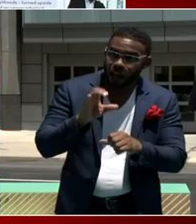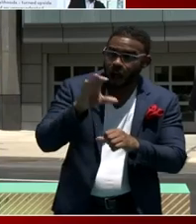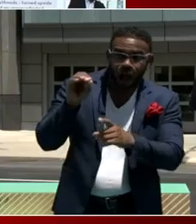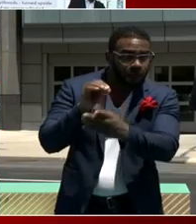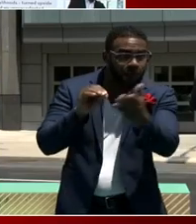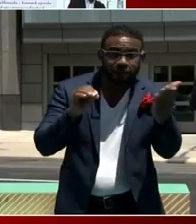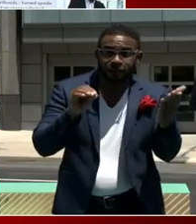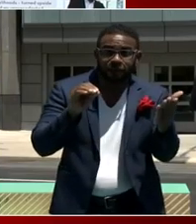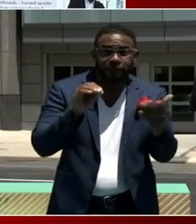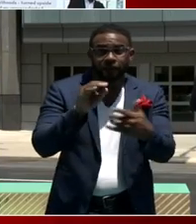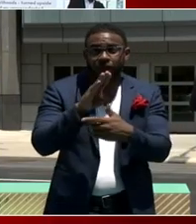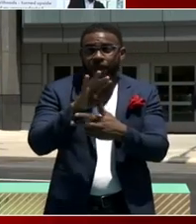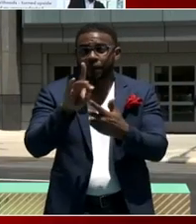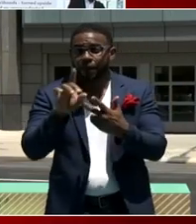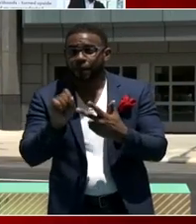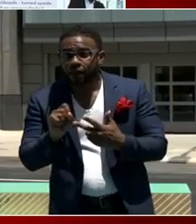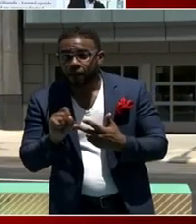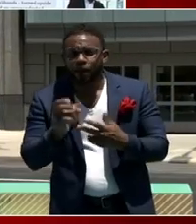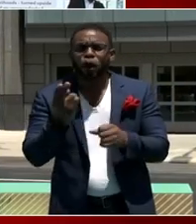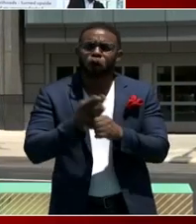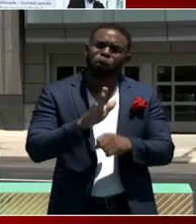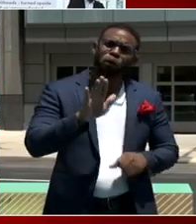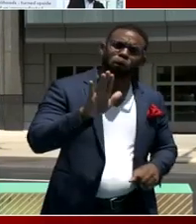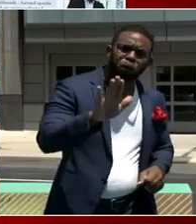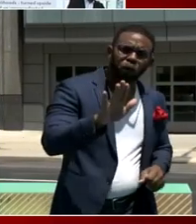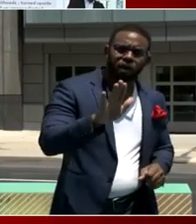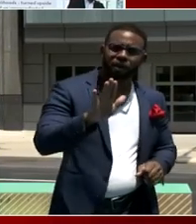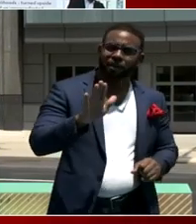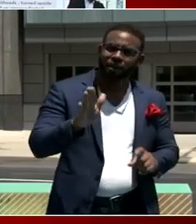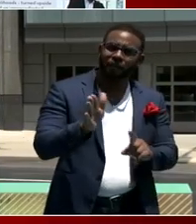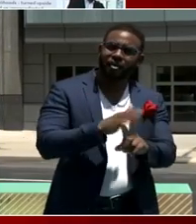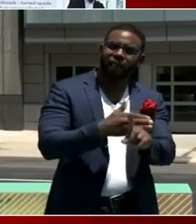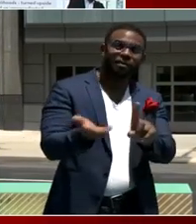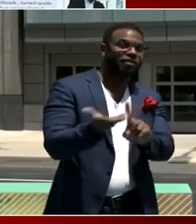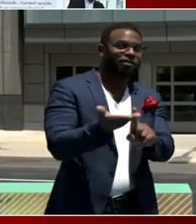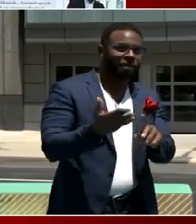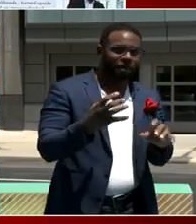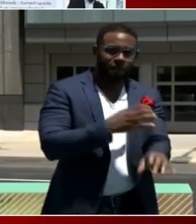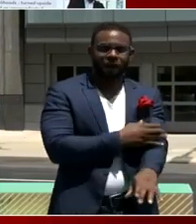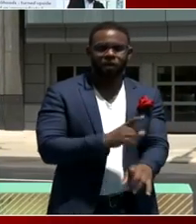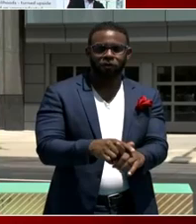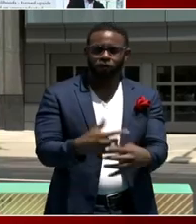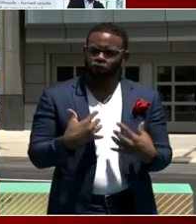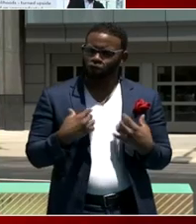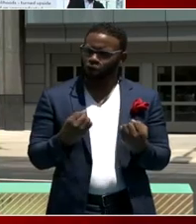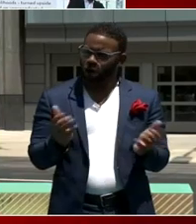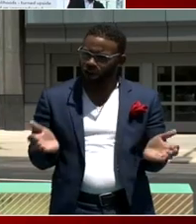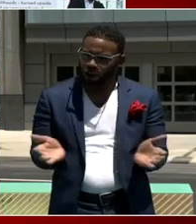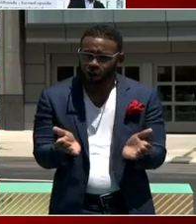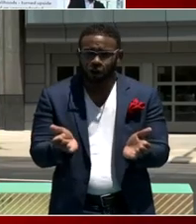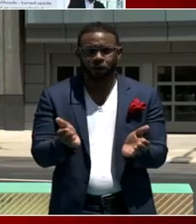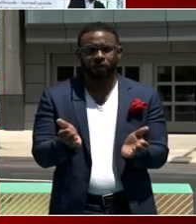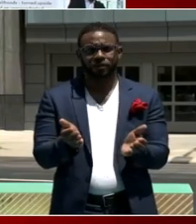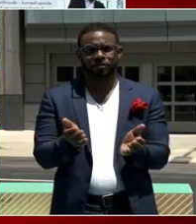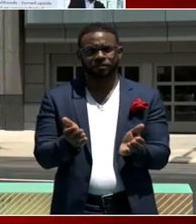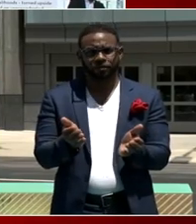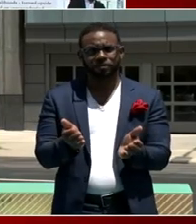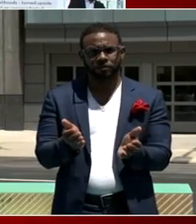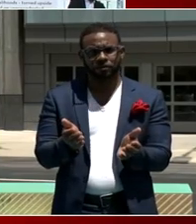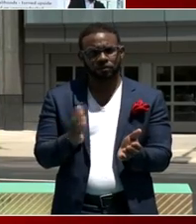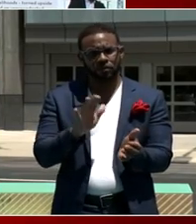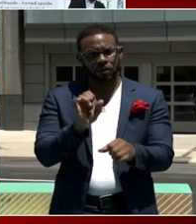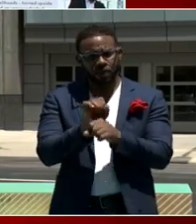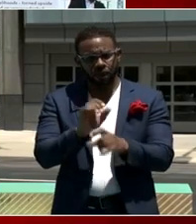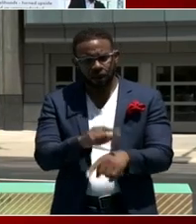employers, bids, use your convening power to strongly encourage